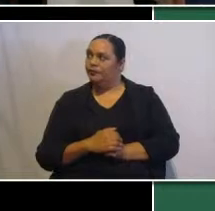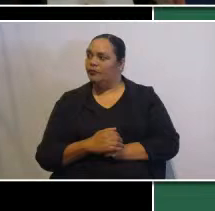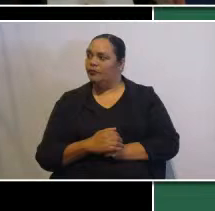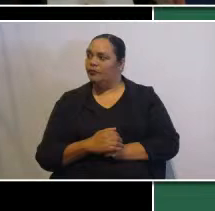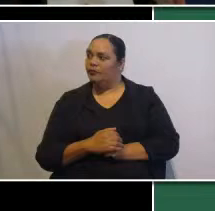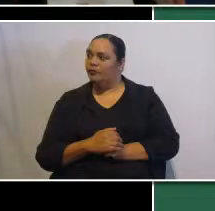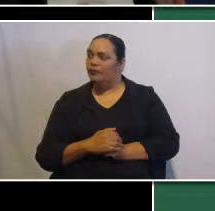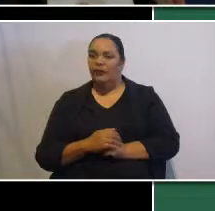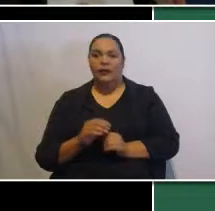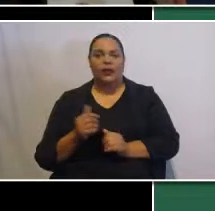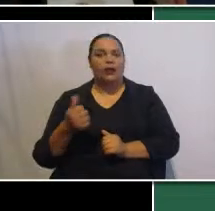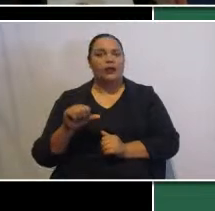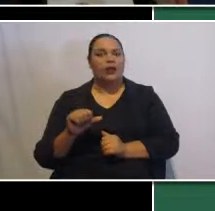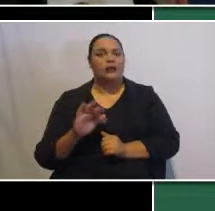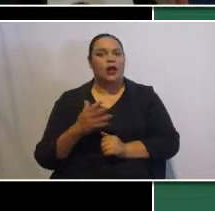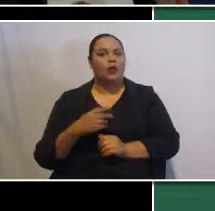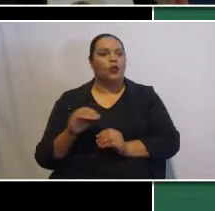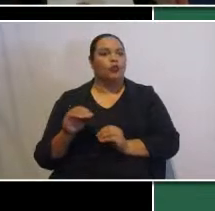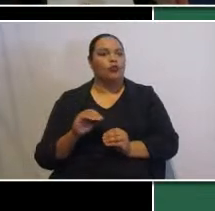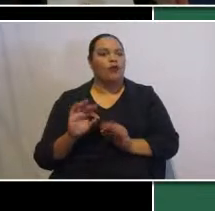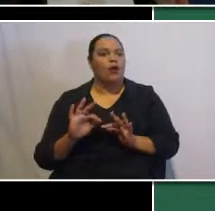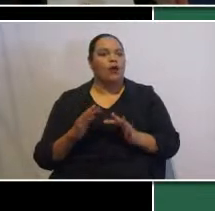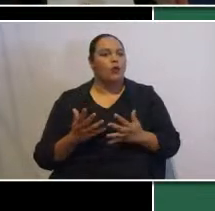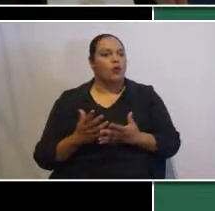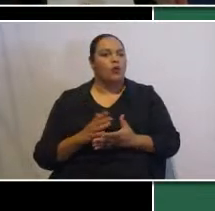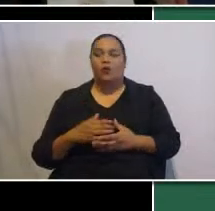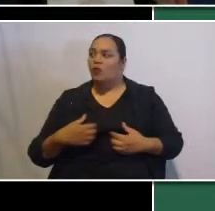Next slide, please. Next slide.